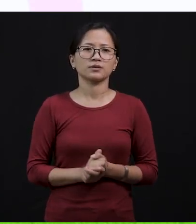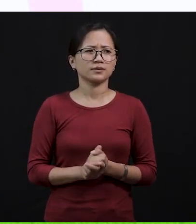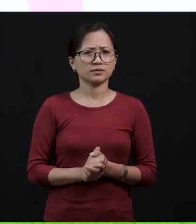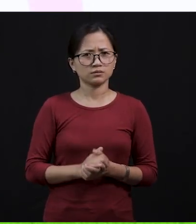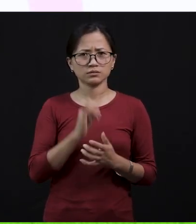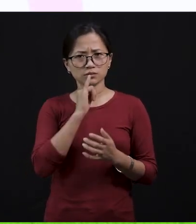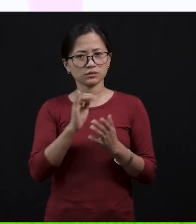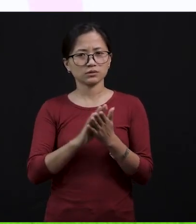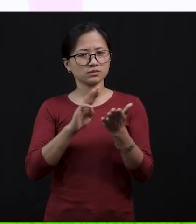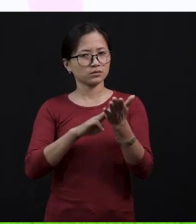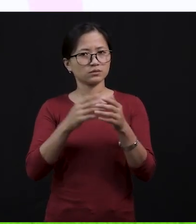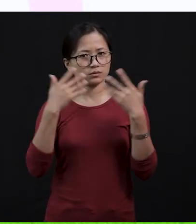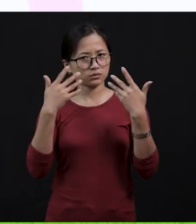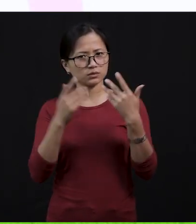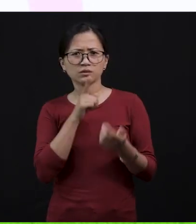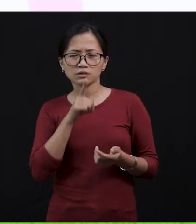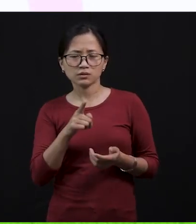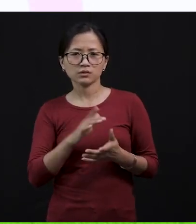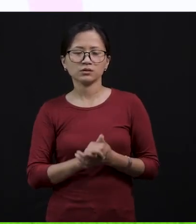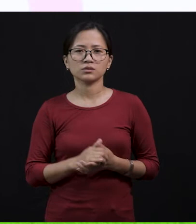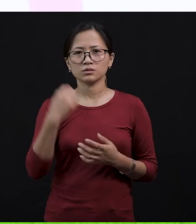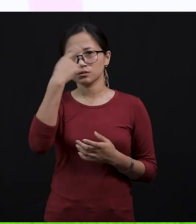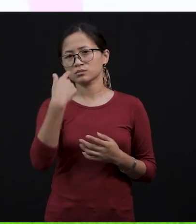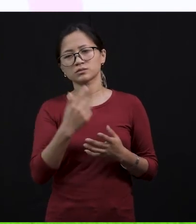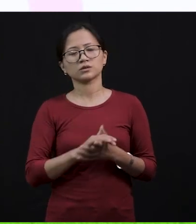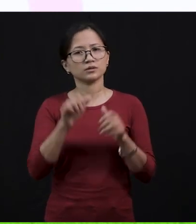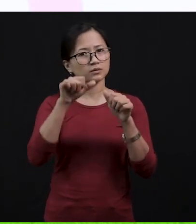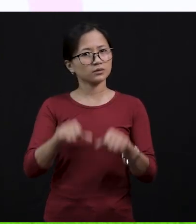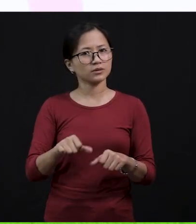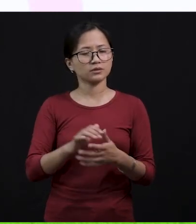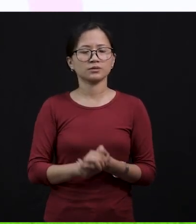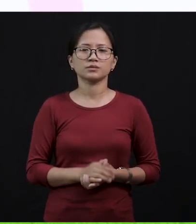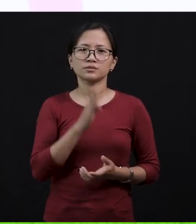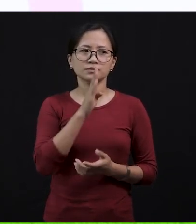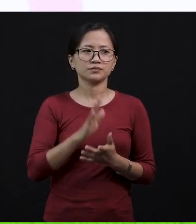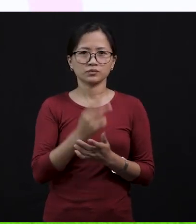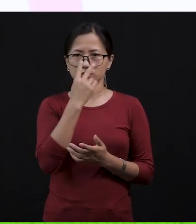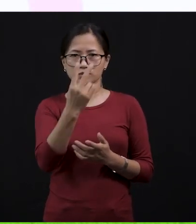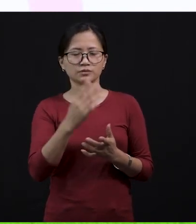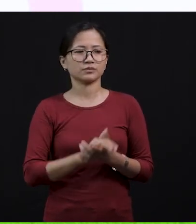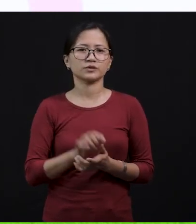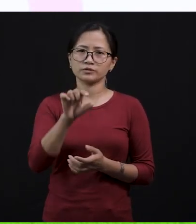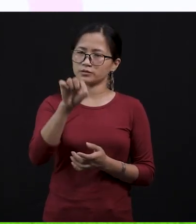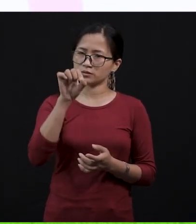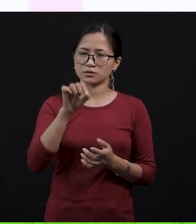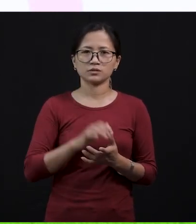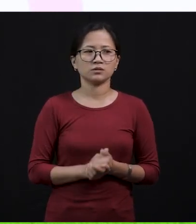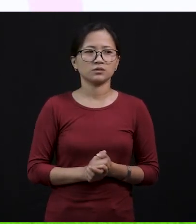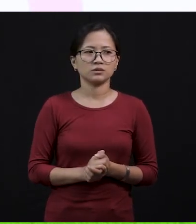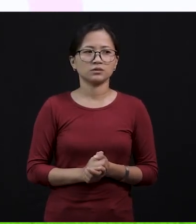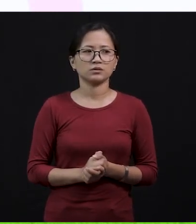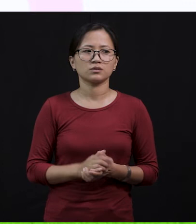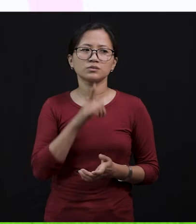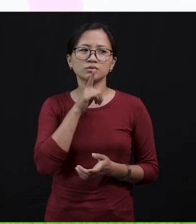Is Macavity a cat, really? Who can Macavity be? I think we need a clue here. So